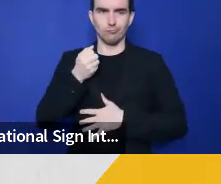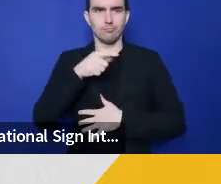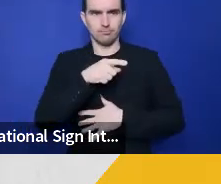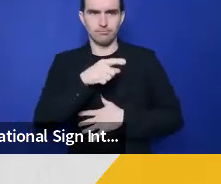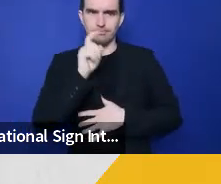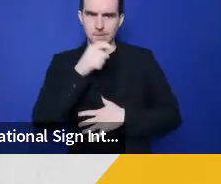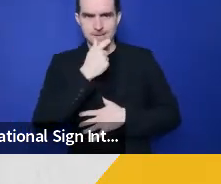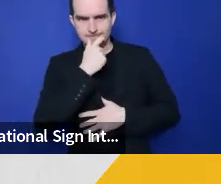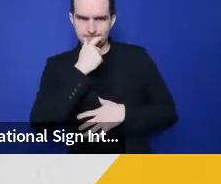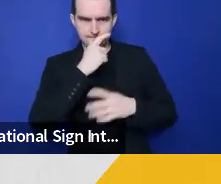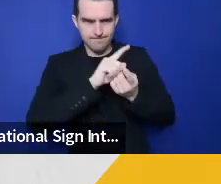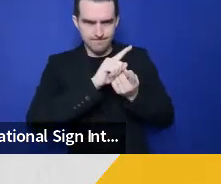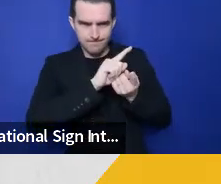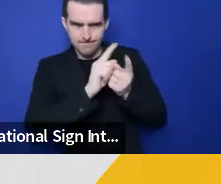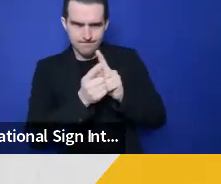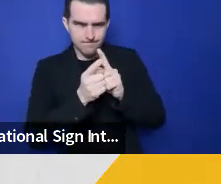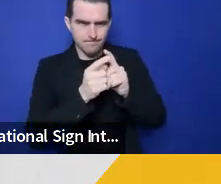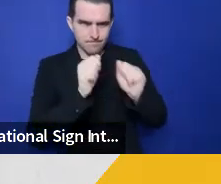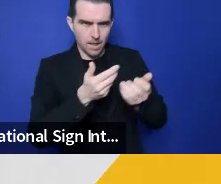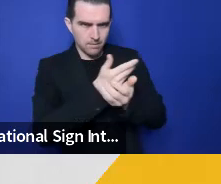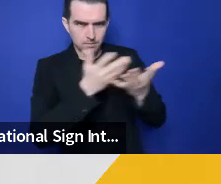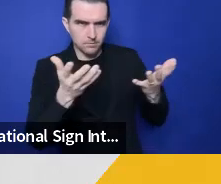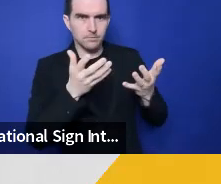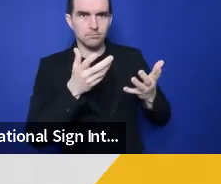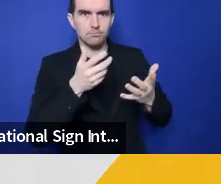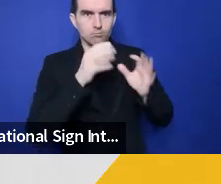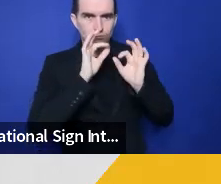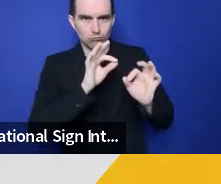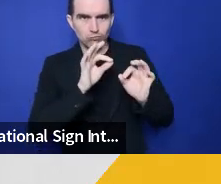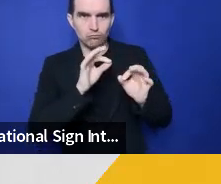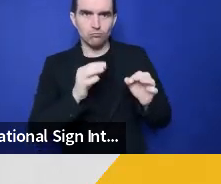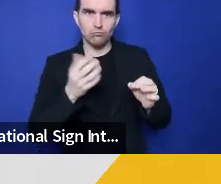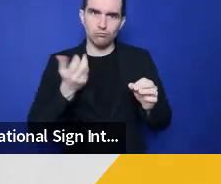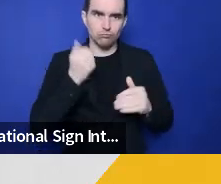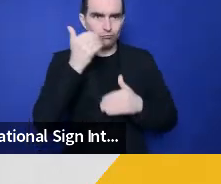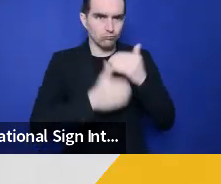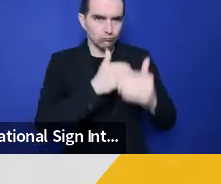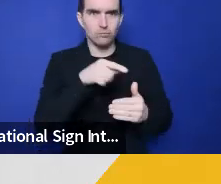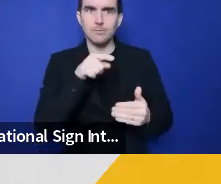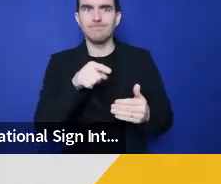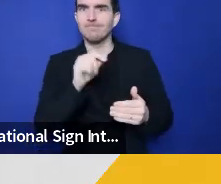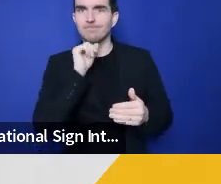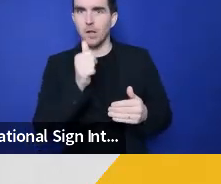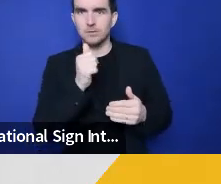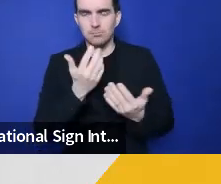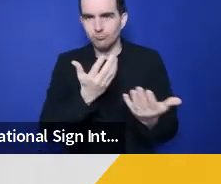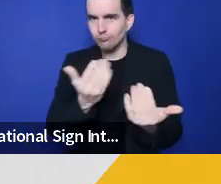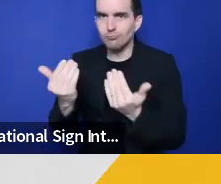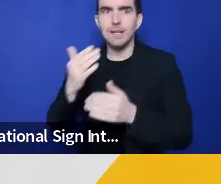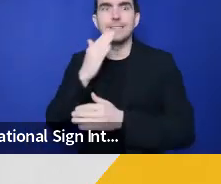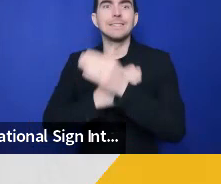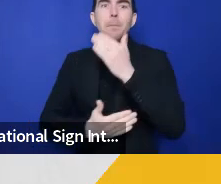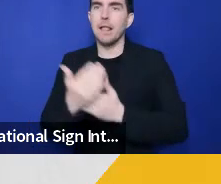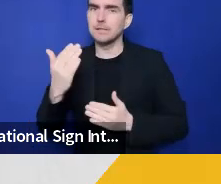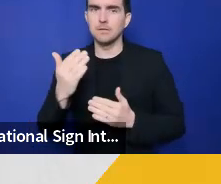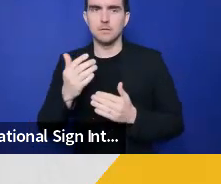need of care and support, increased healthcare demands, and various transport